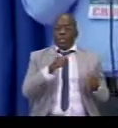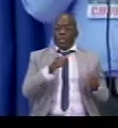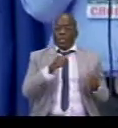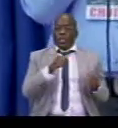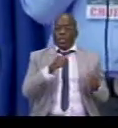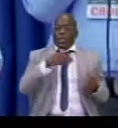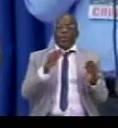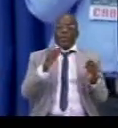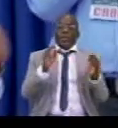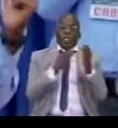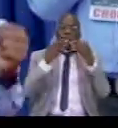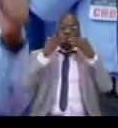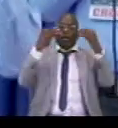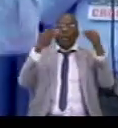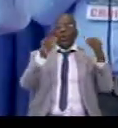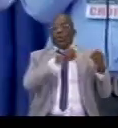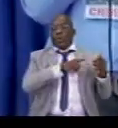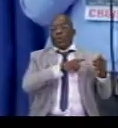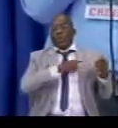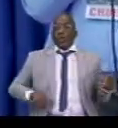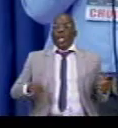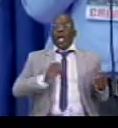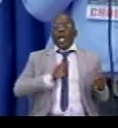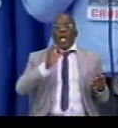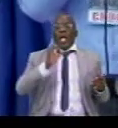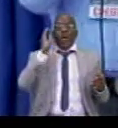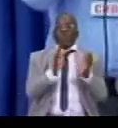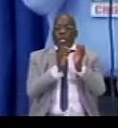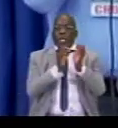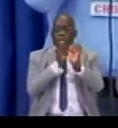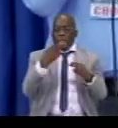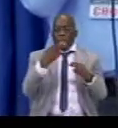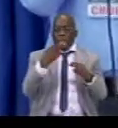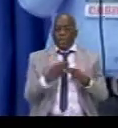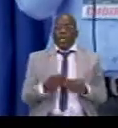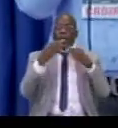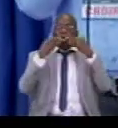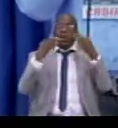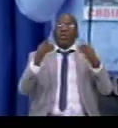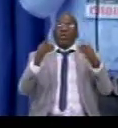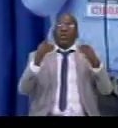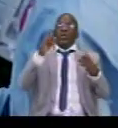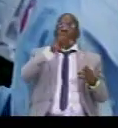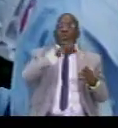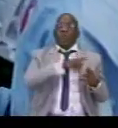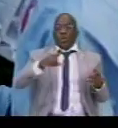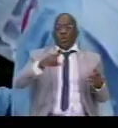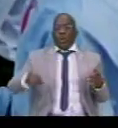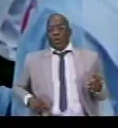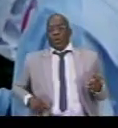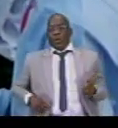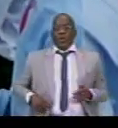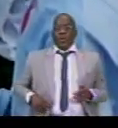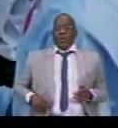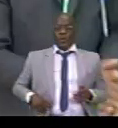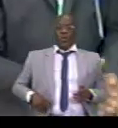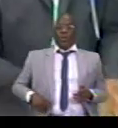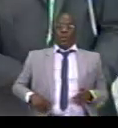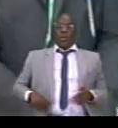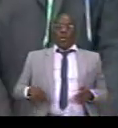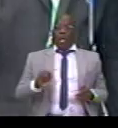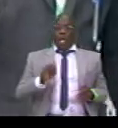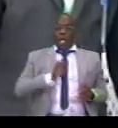outstretched arm, I'll bless your name. Thank you, Lord. Oh, I just want